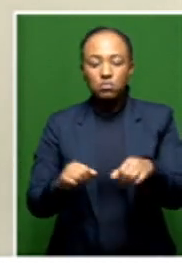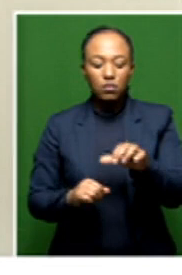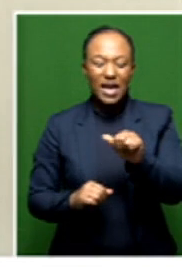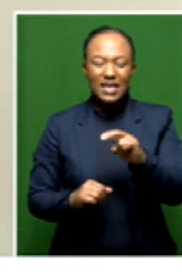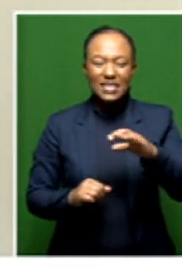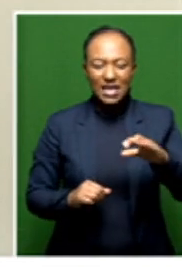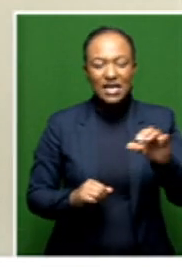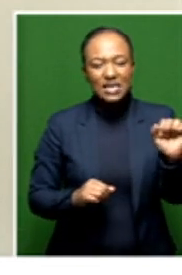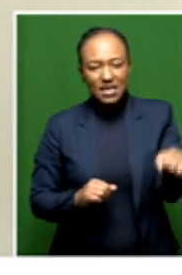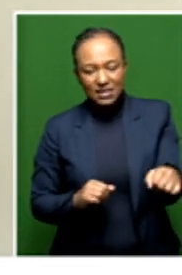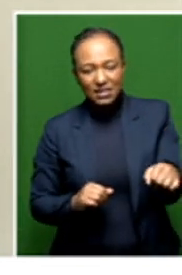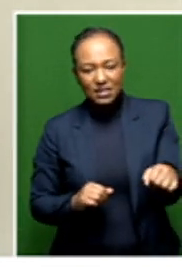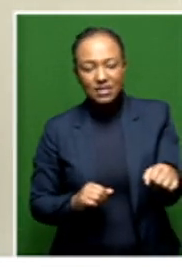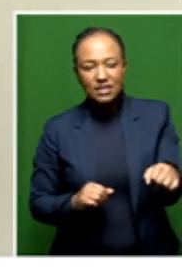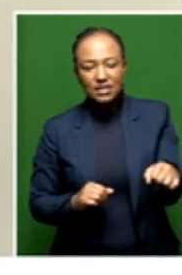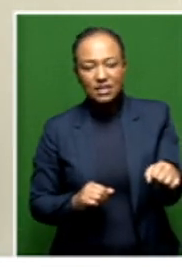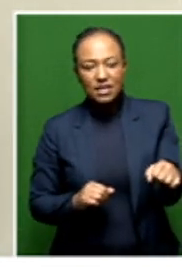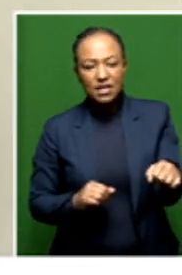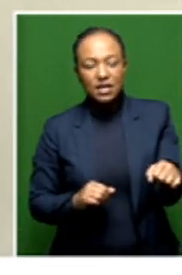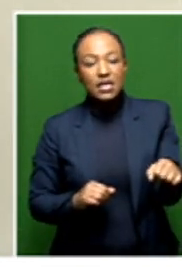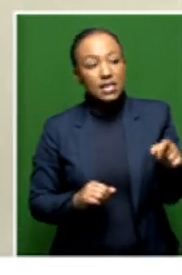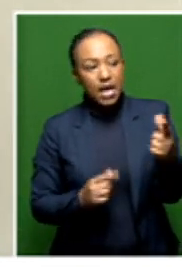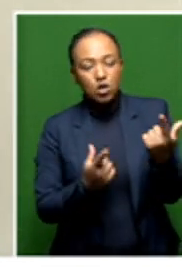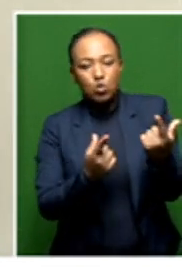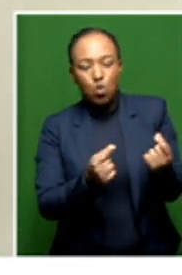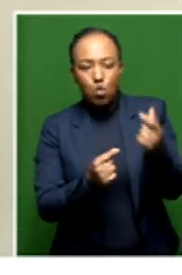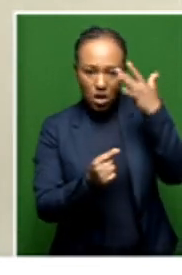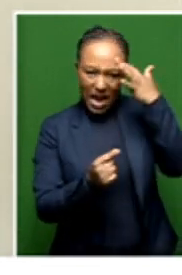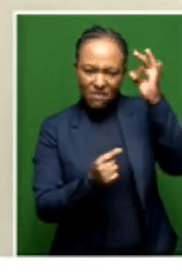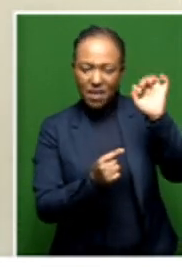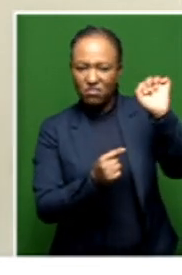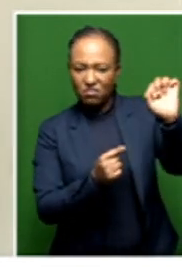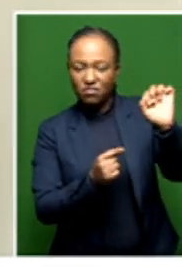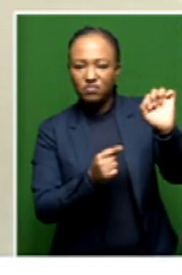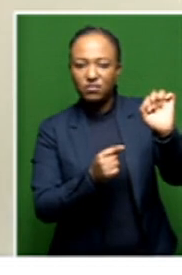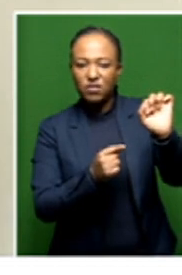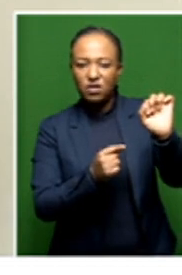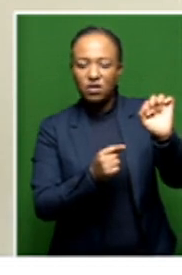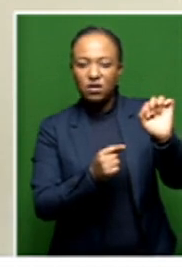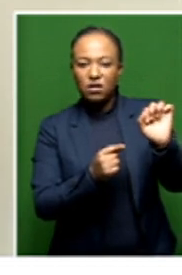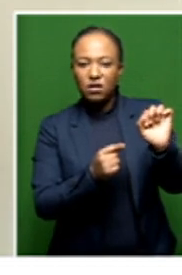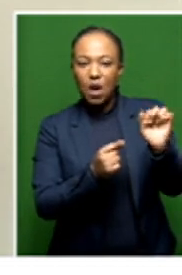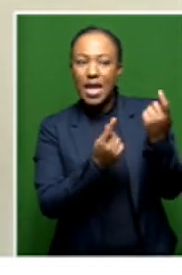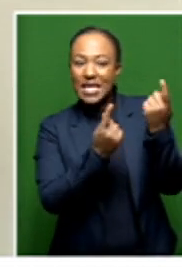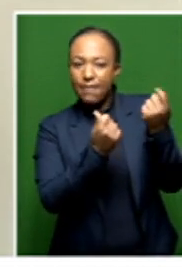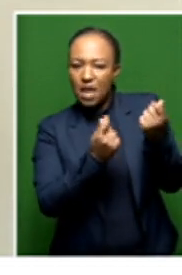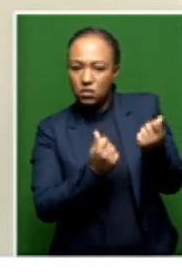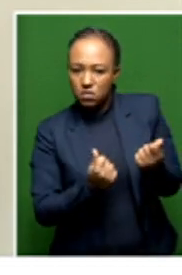is running a state of defined as a capitalist